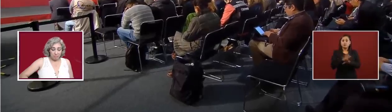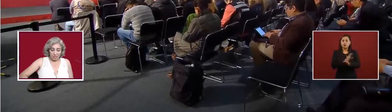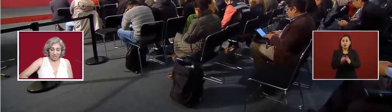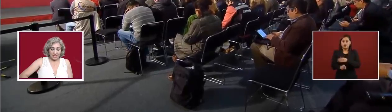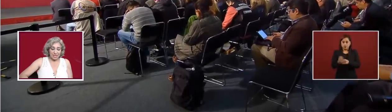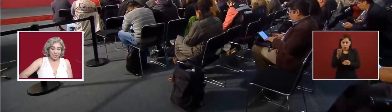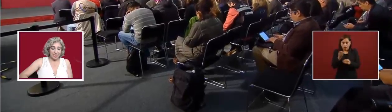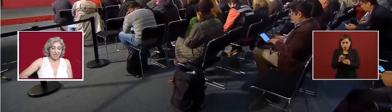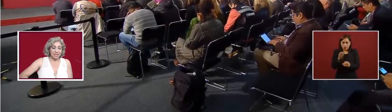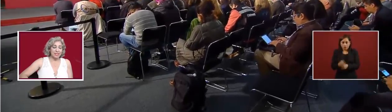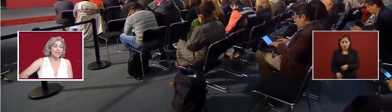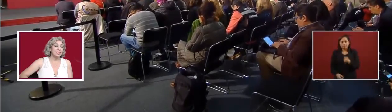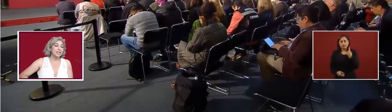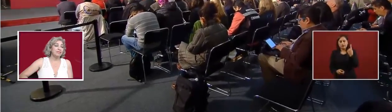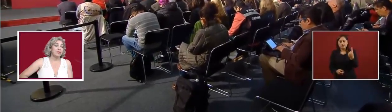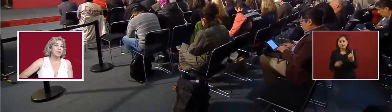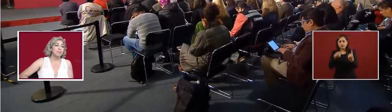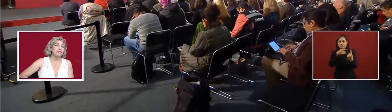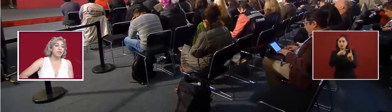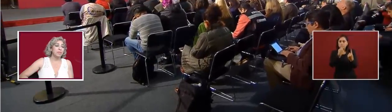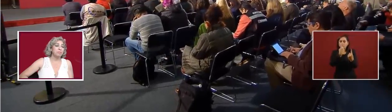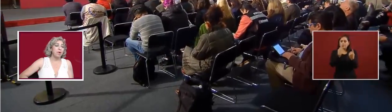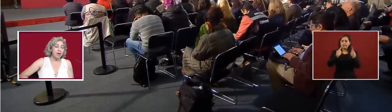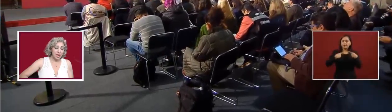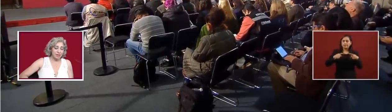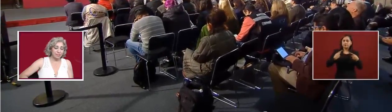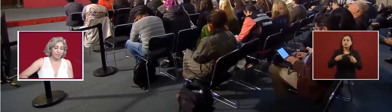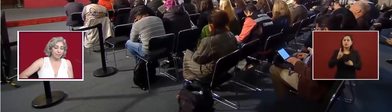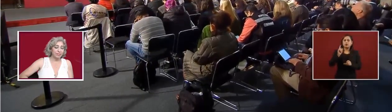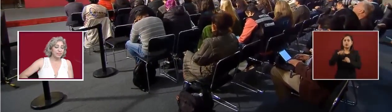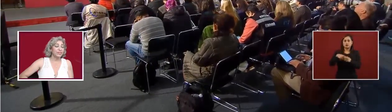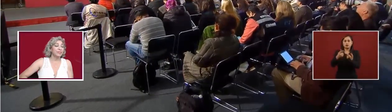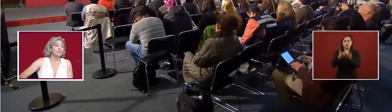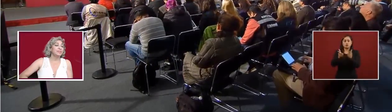a militant citizen from a from a party